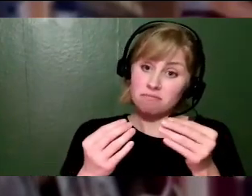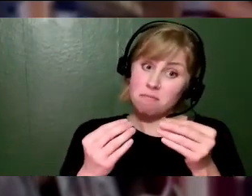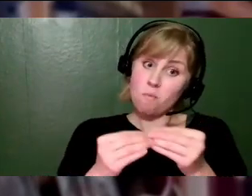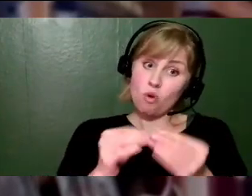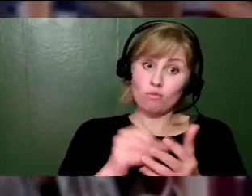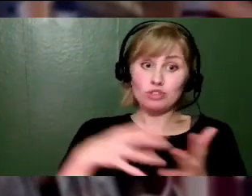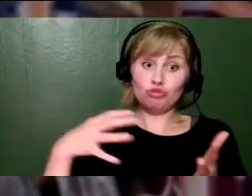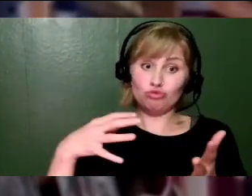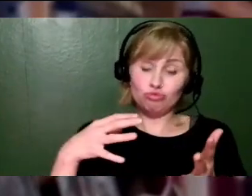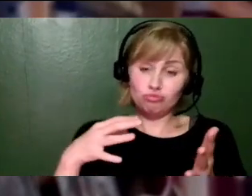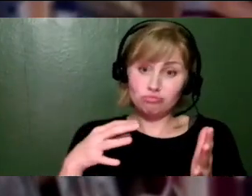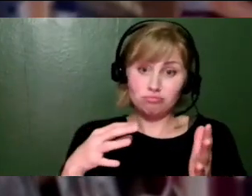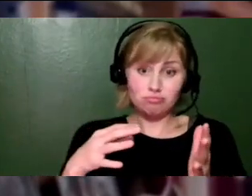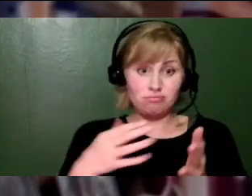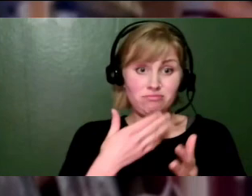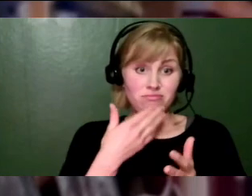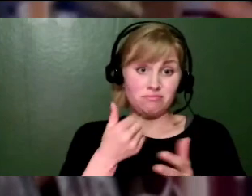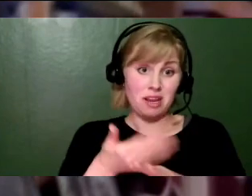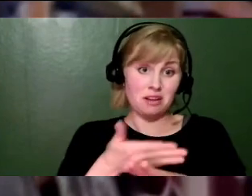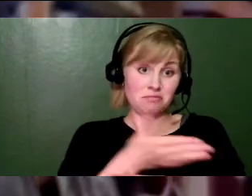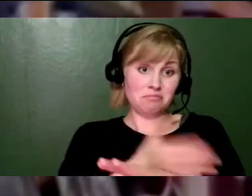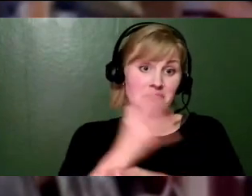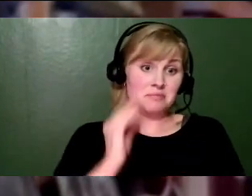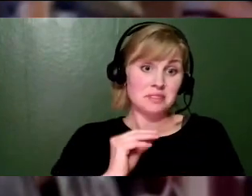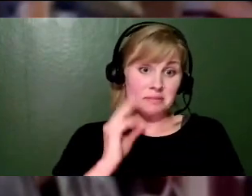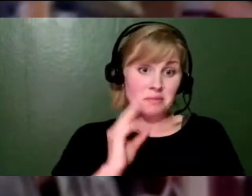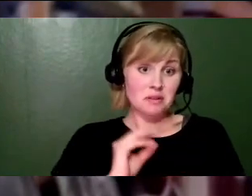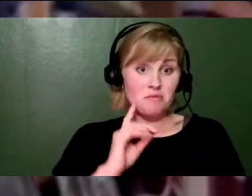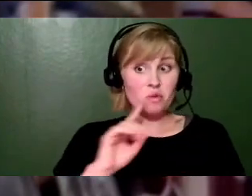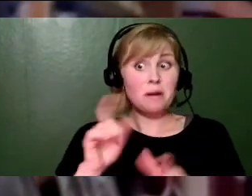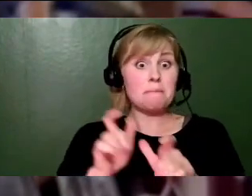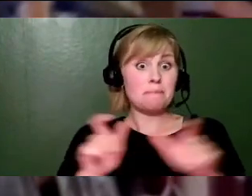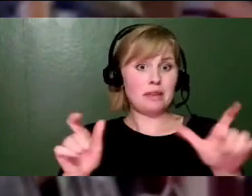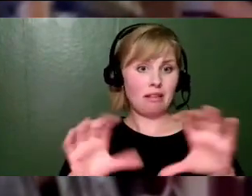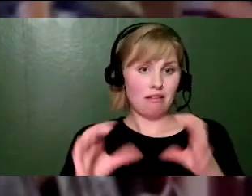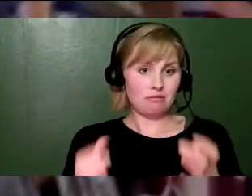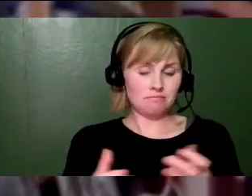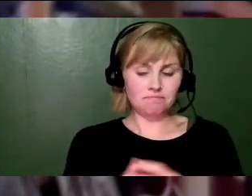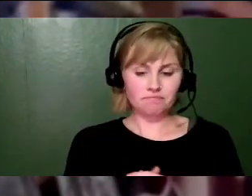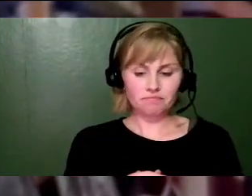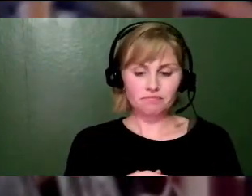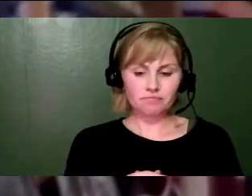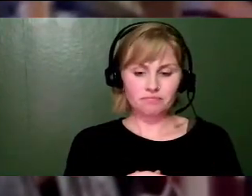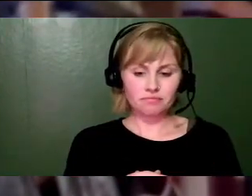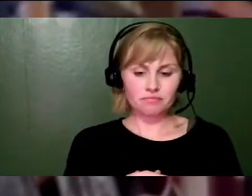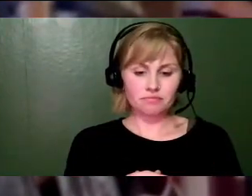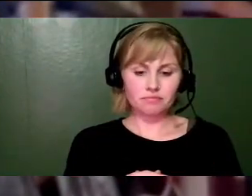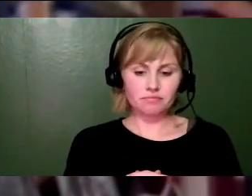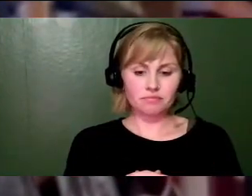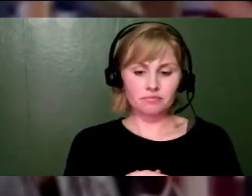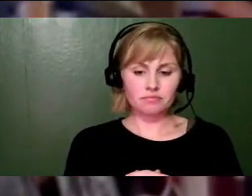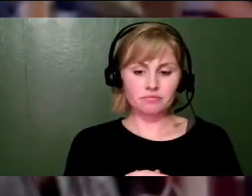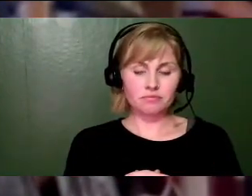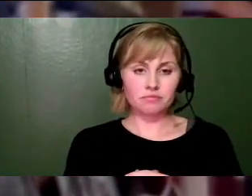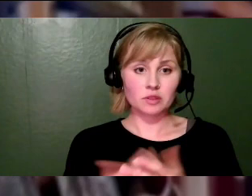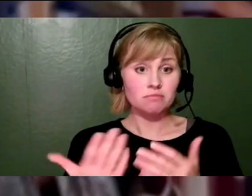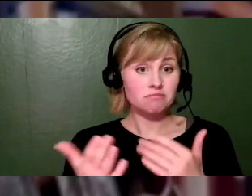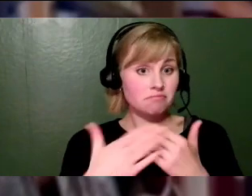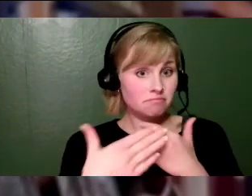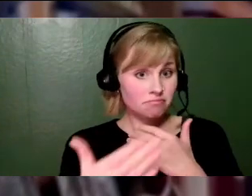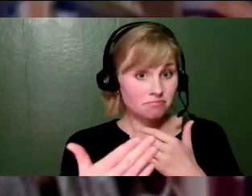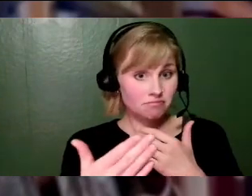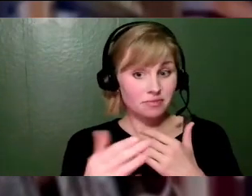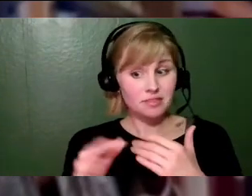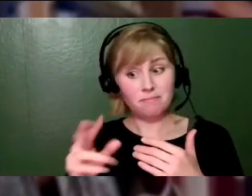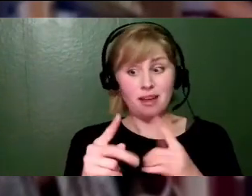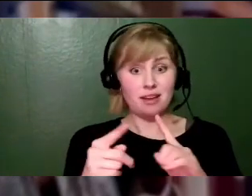experience and a better one for a big class like that. The challenge going forward when we're able to resume in person is going to be, well, how do I